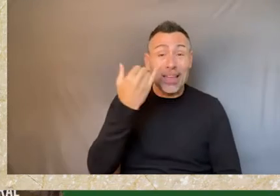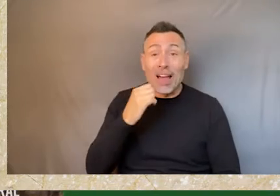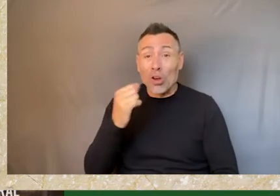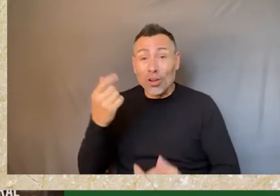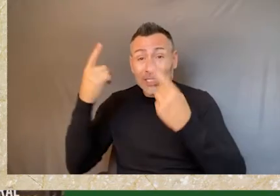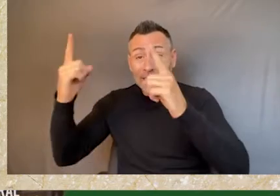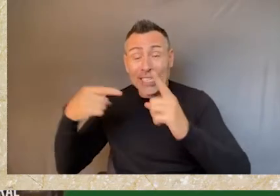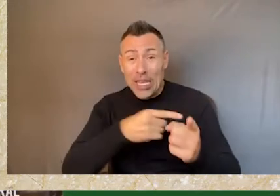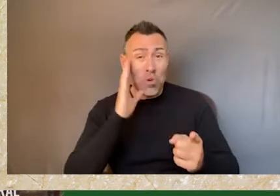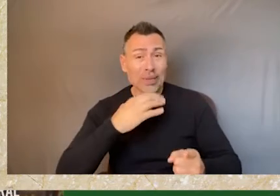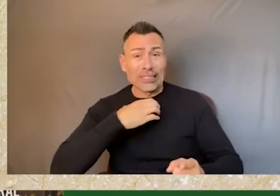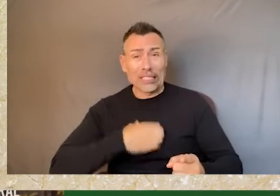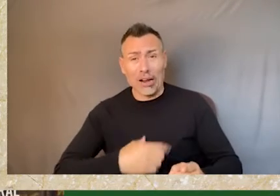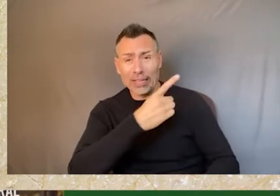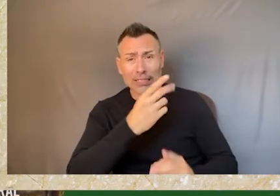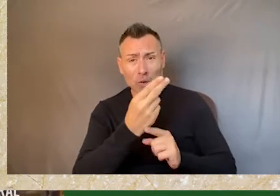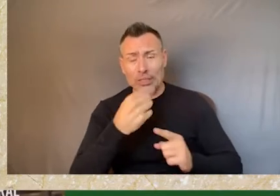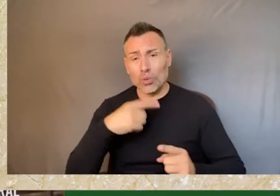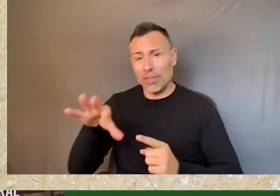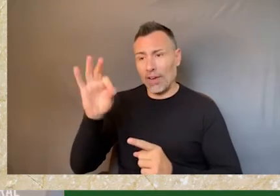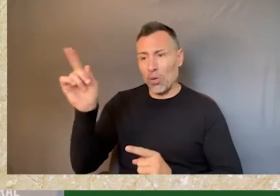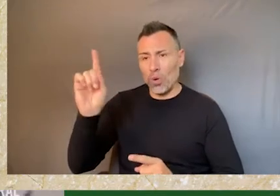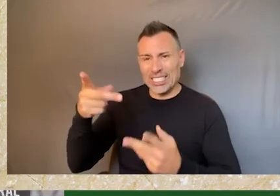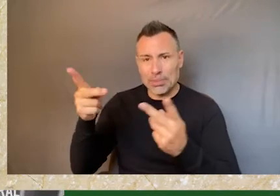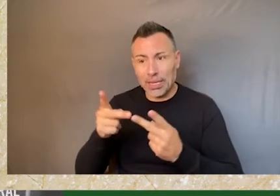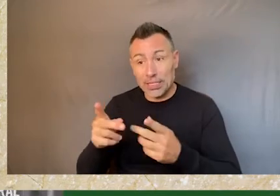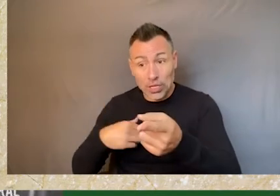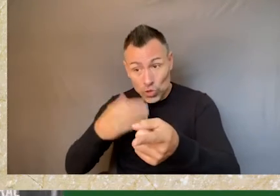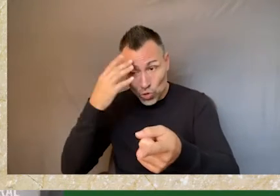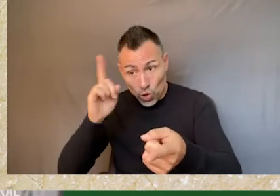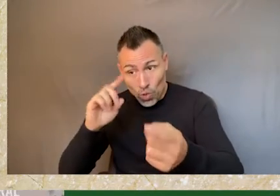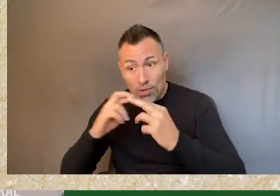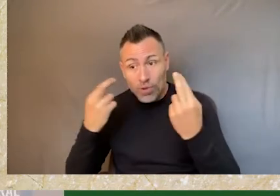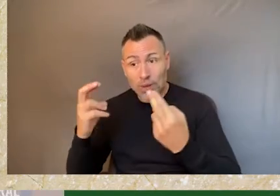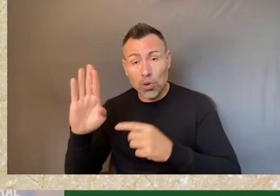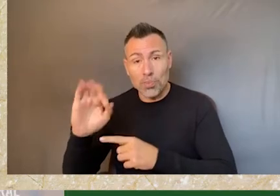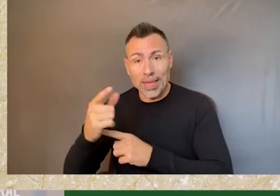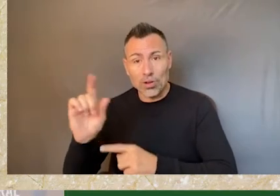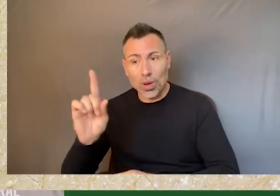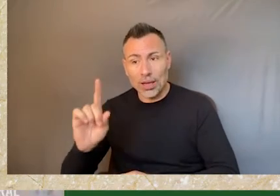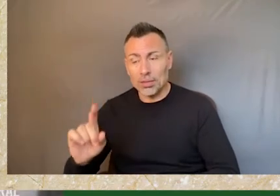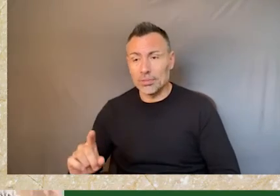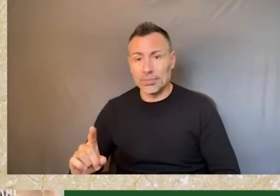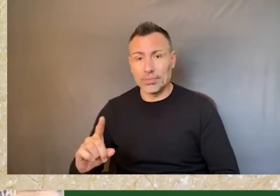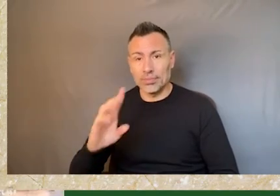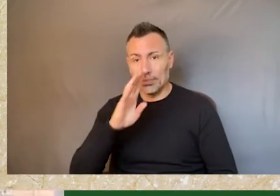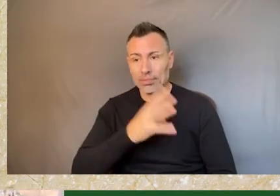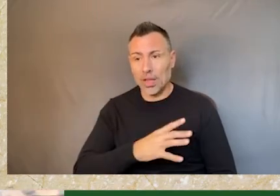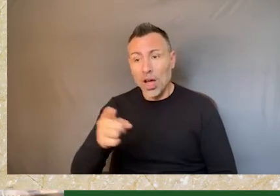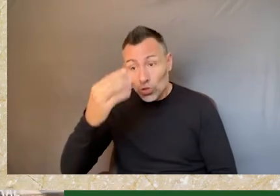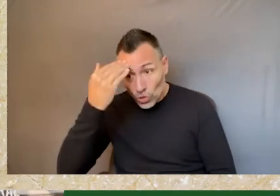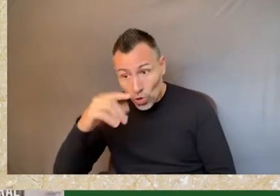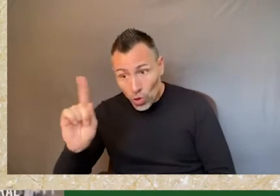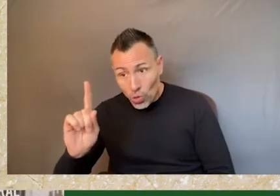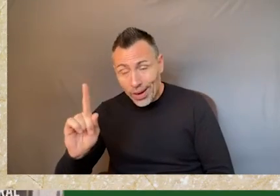at the hotel. So we've got to find out where this place is. Do you know where Rainbow Bagel is? Oh, no. Do you know where